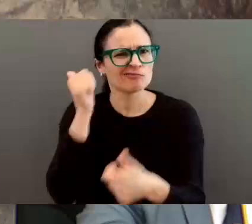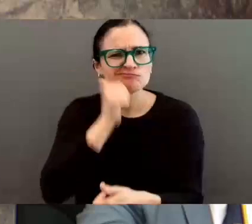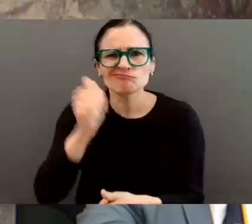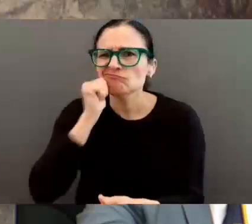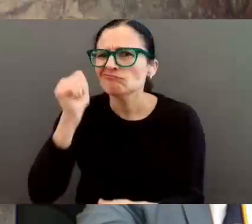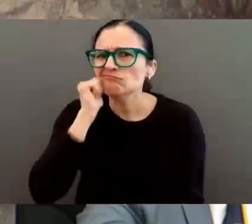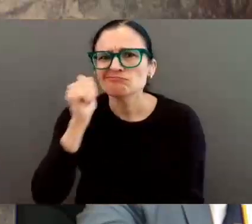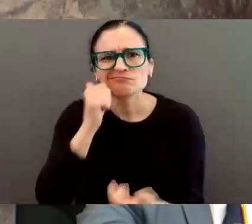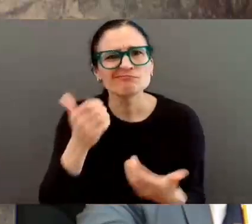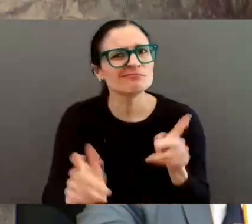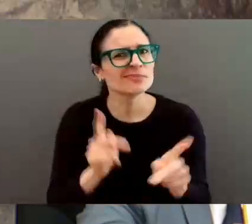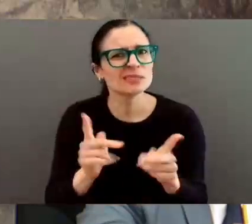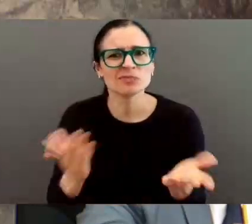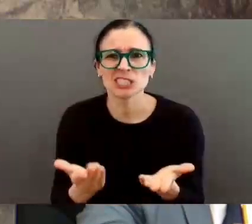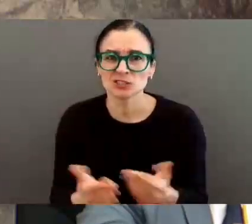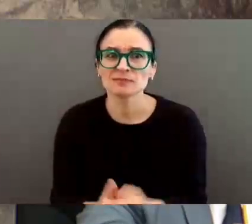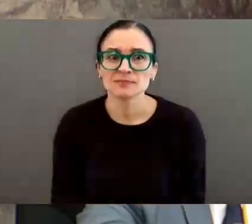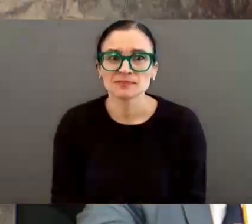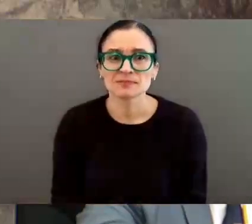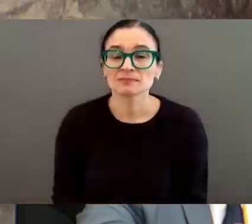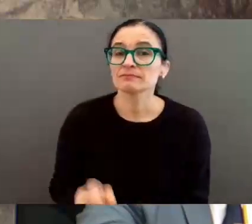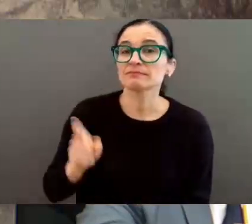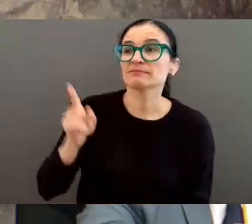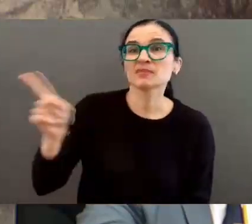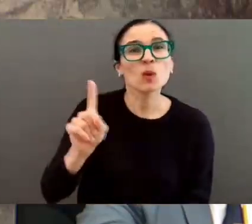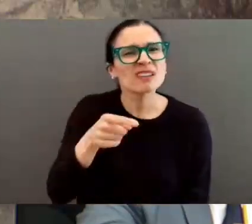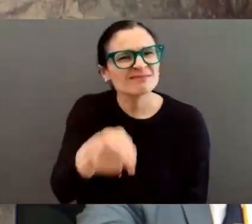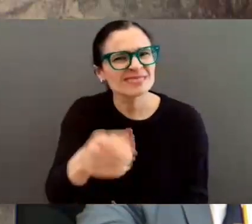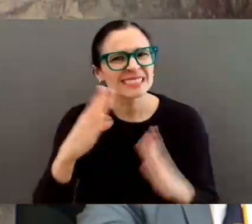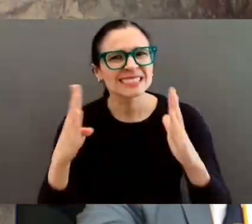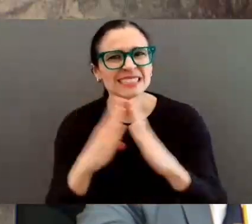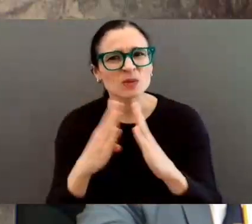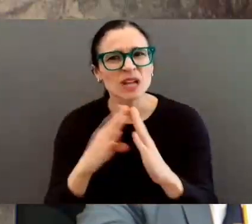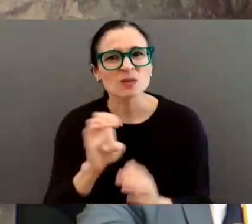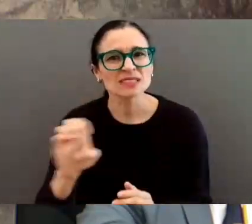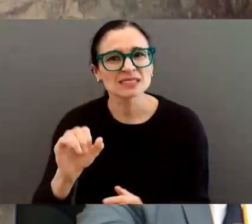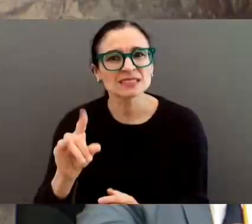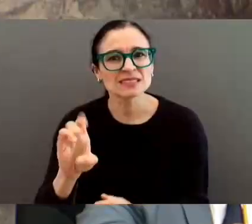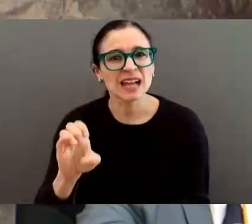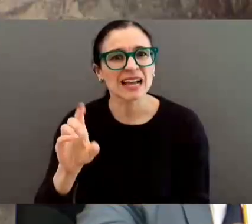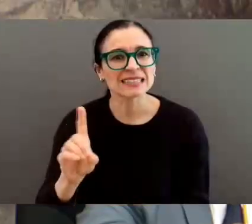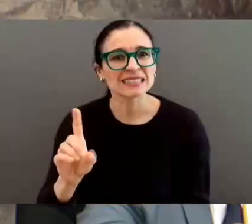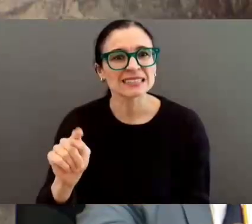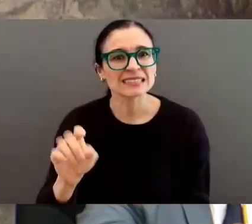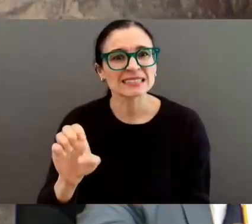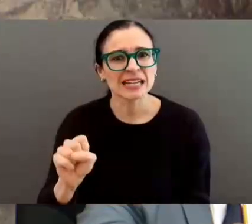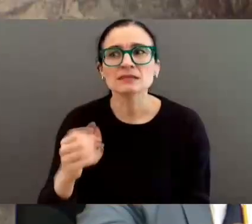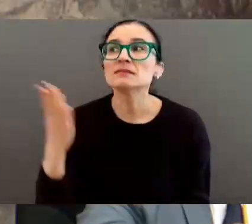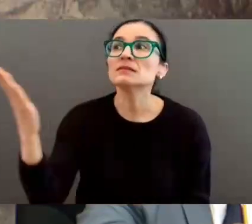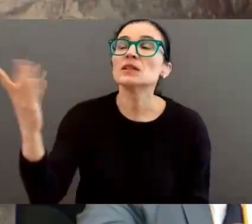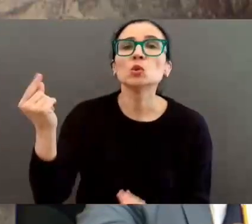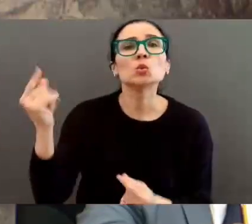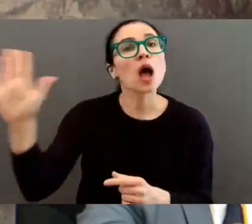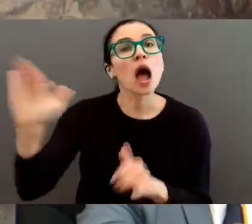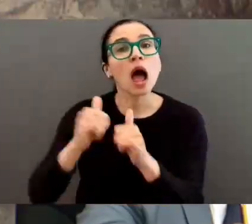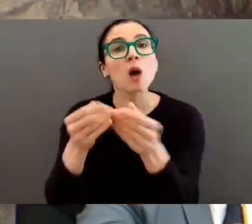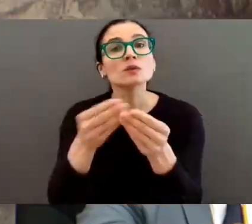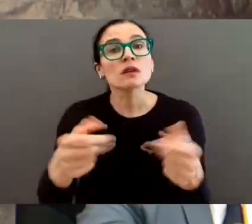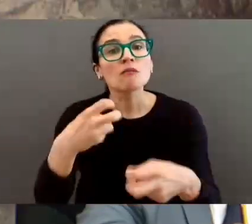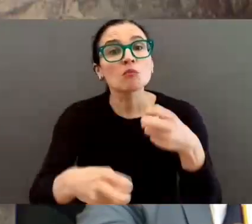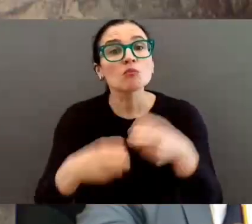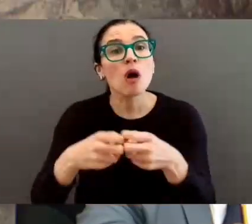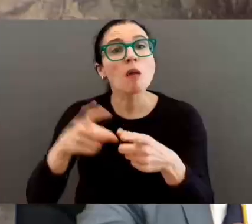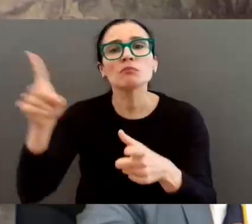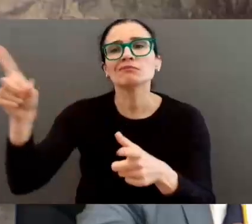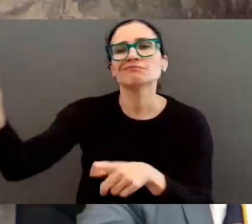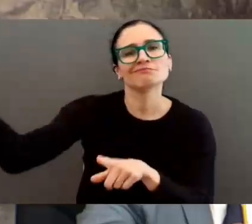solution is to appoint Michael Bryant as the so-called downtown east side czar. Without